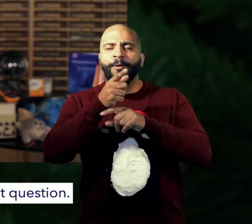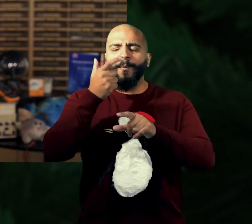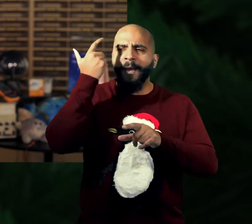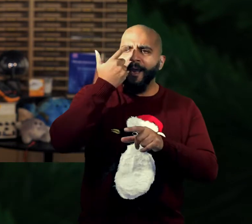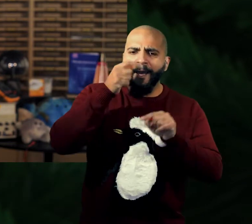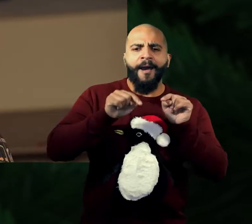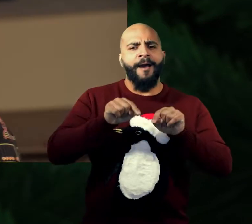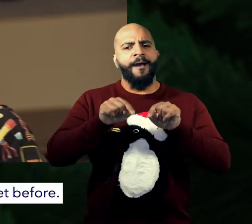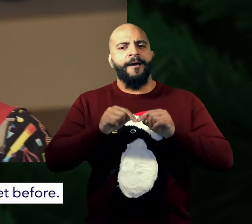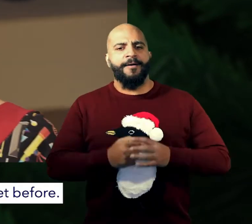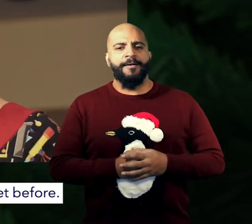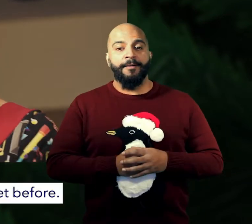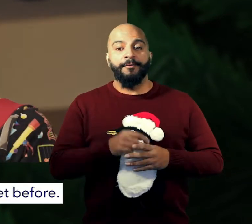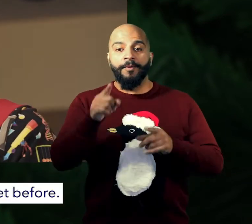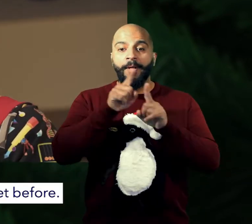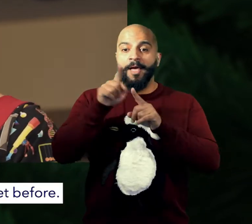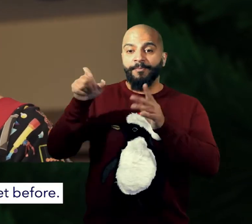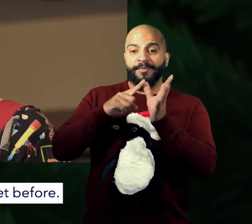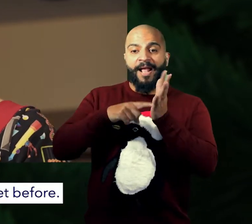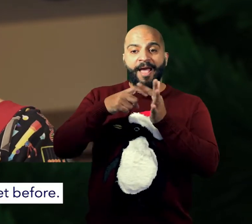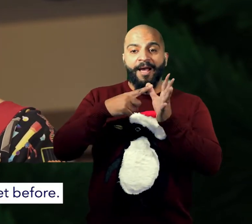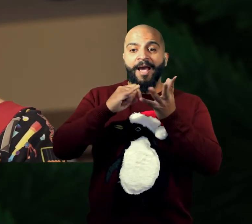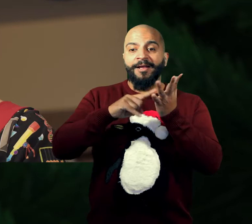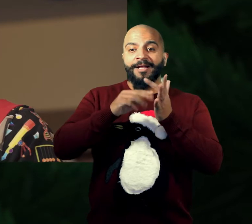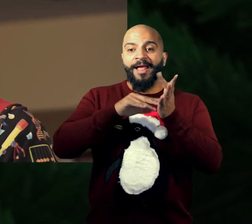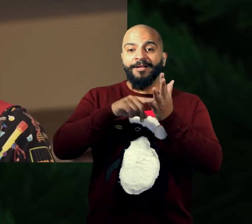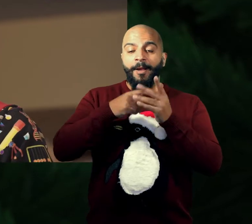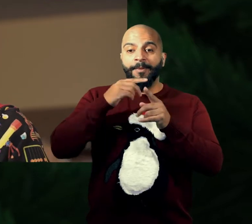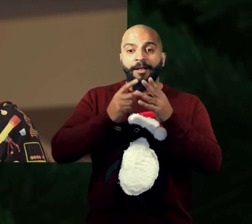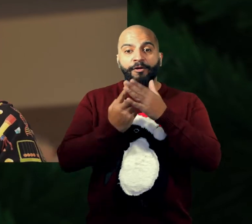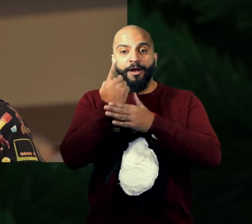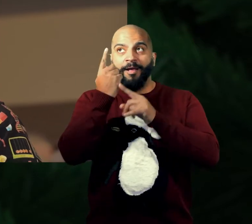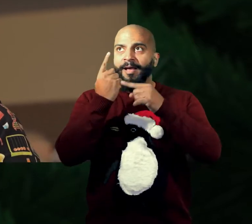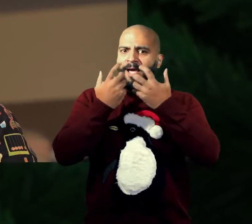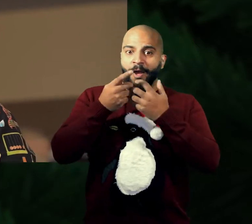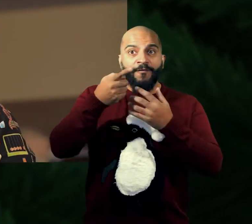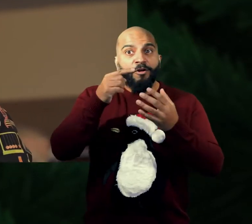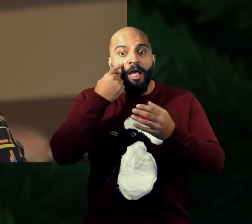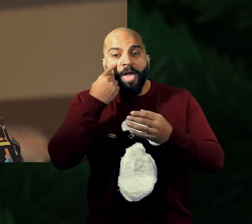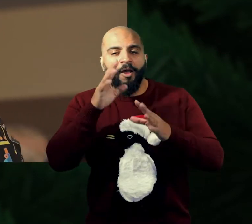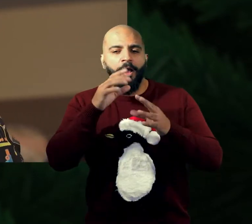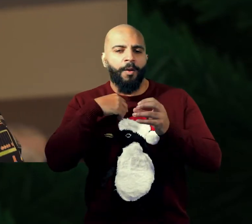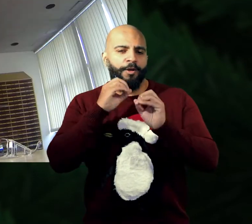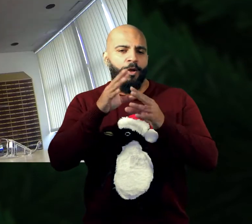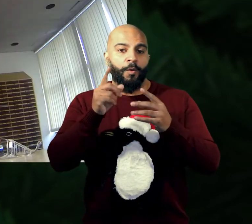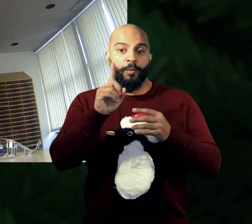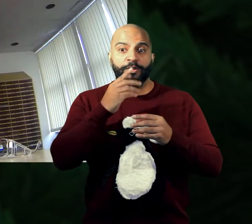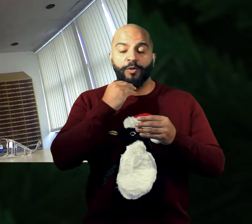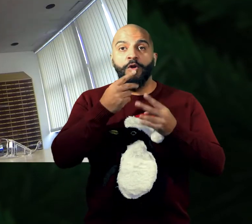that question. So you might have made an Alka Seltzer rocket before. If you haven't, then not to worry, I'm going to do a quick